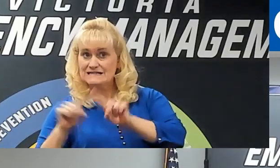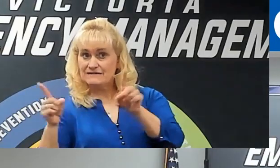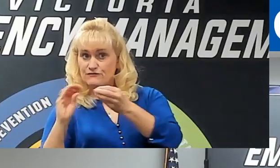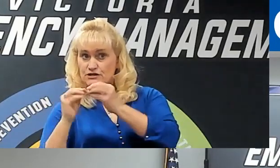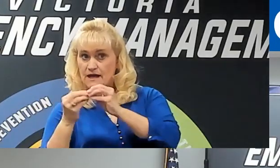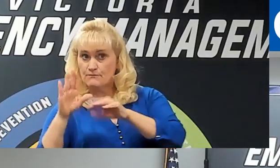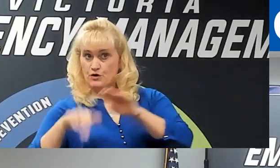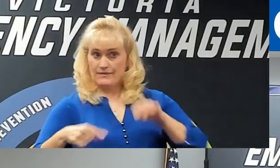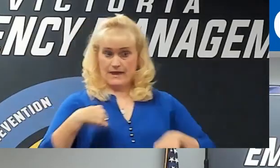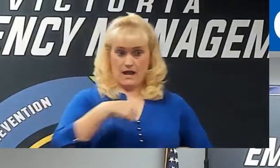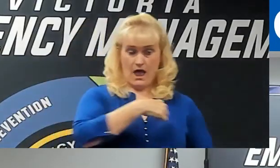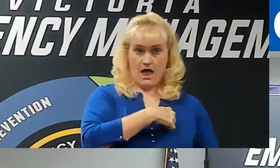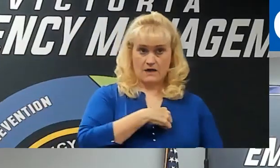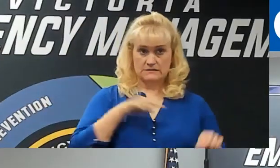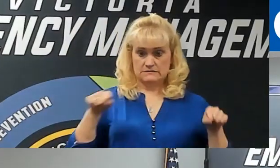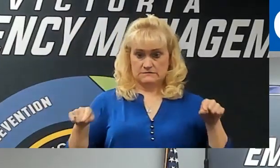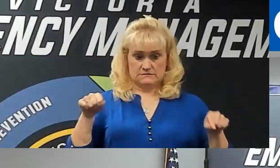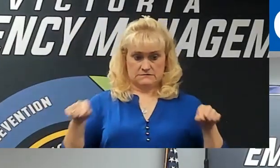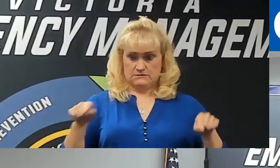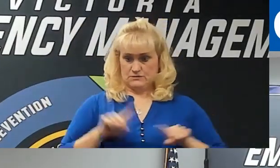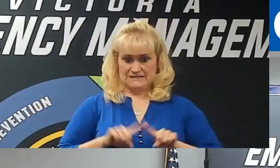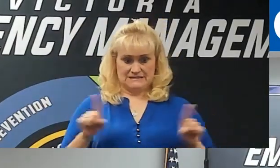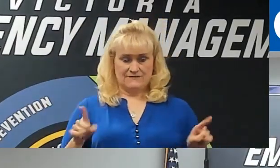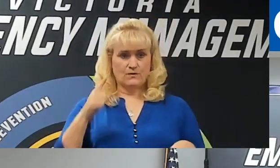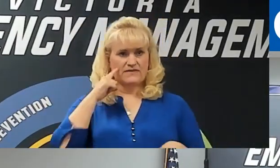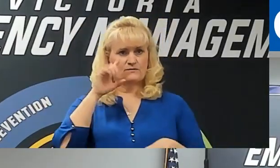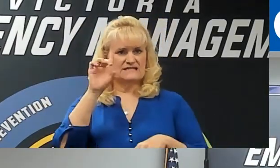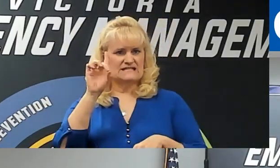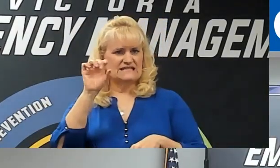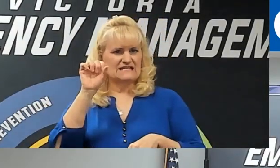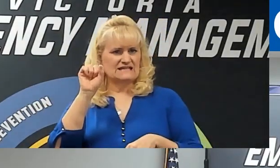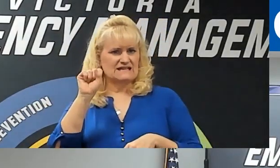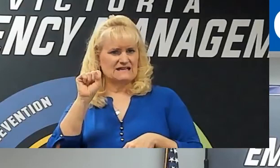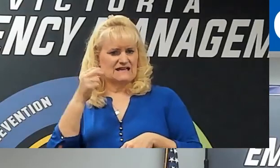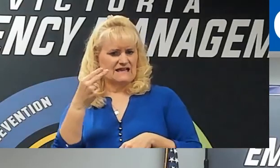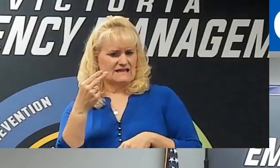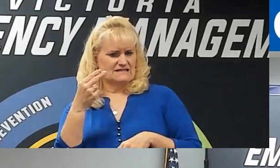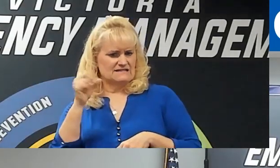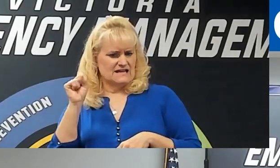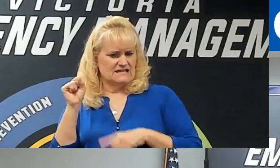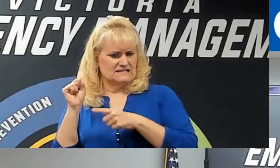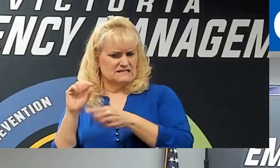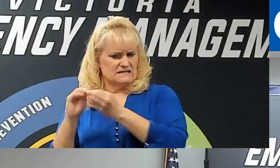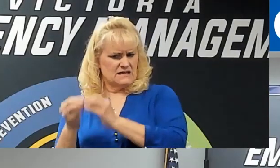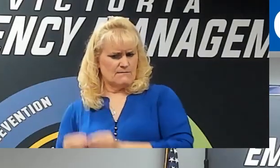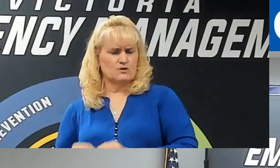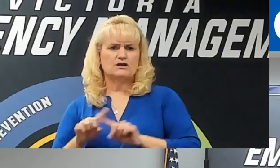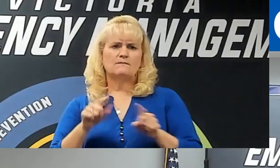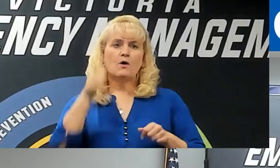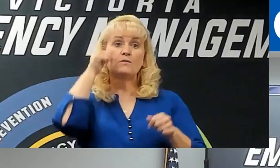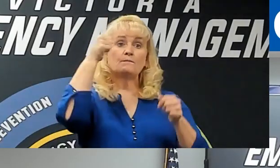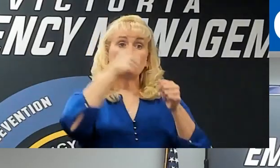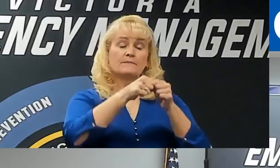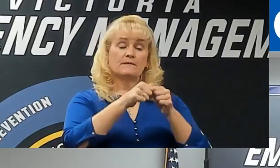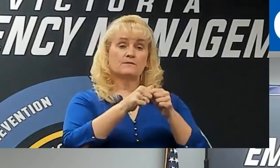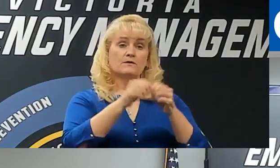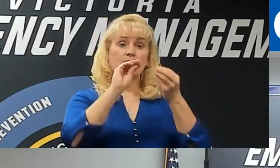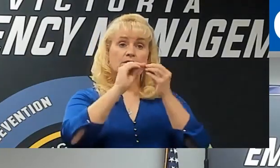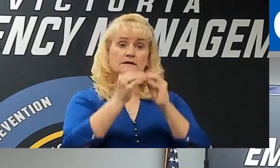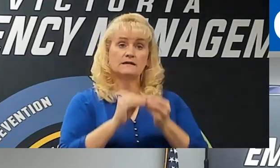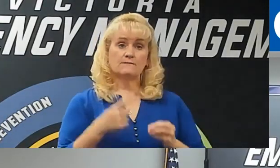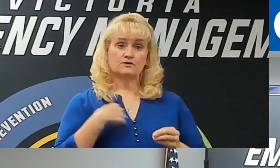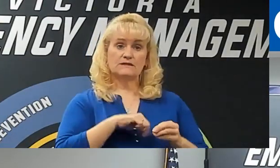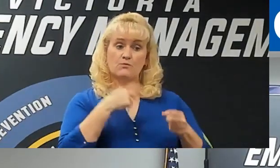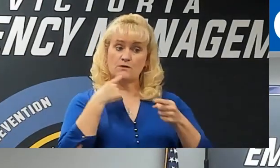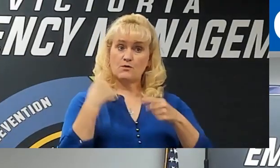gave. We're guessing they were given the DSHS numbers from the state board, but keep in mind the numbers that we report out